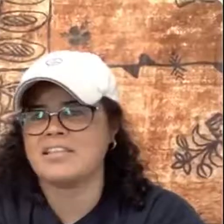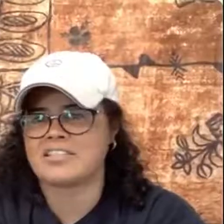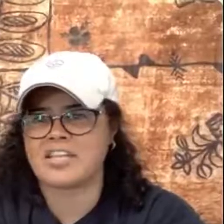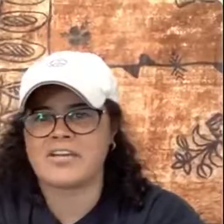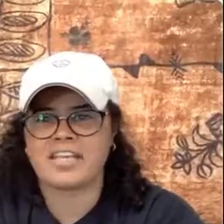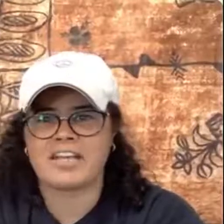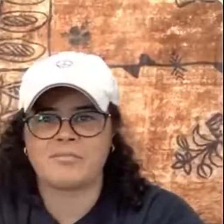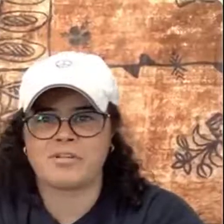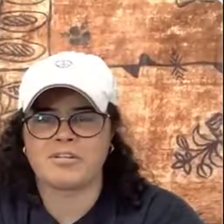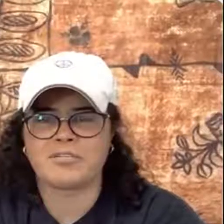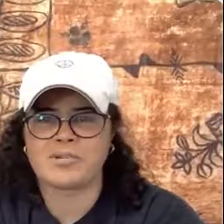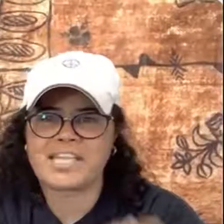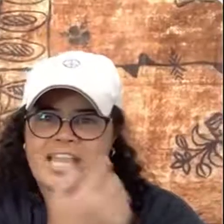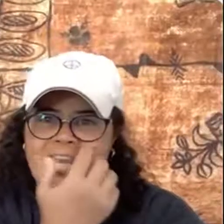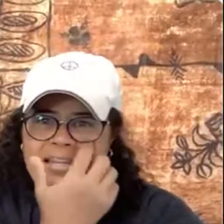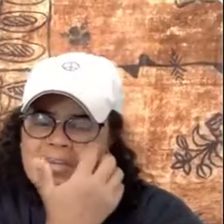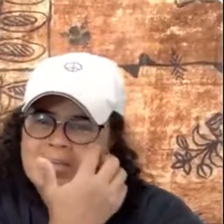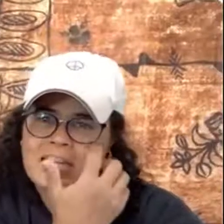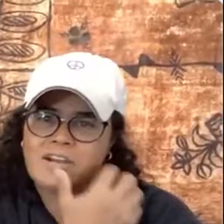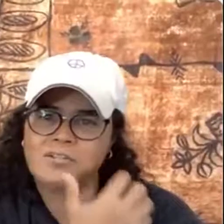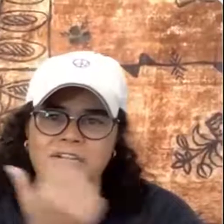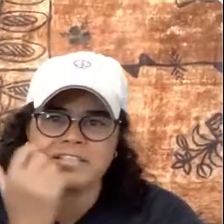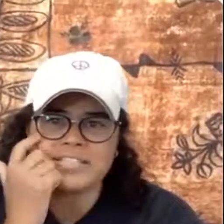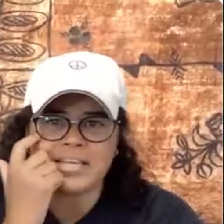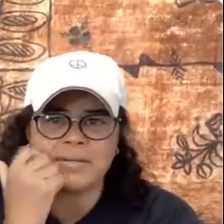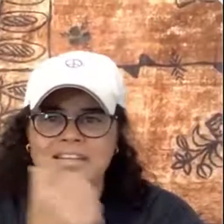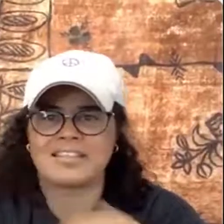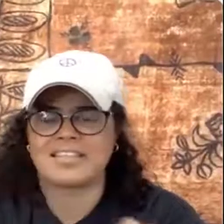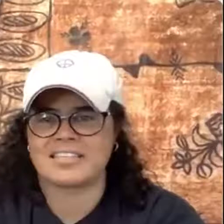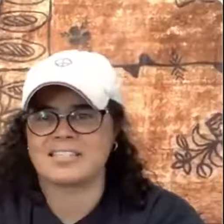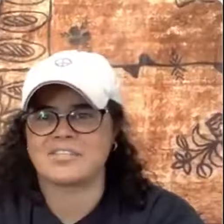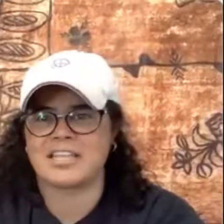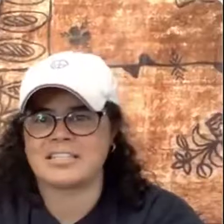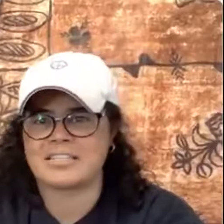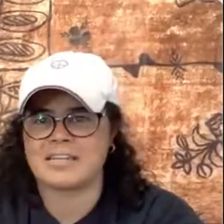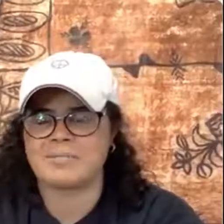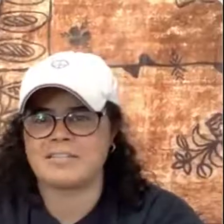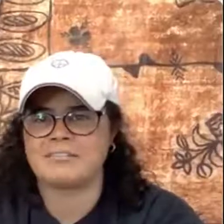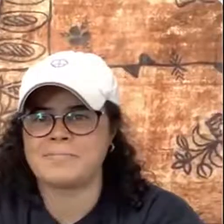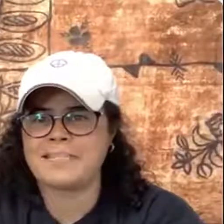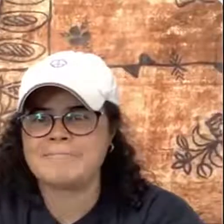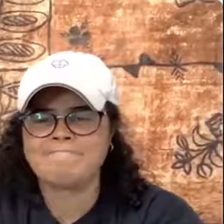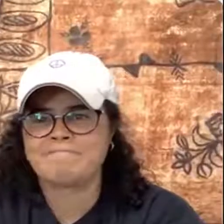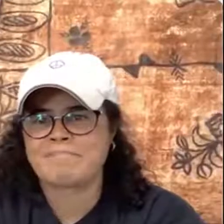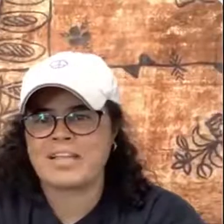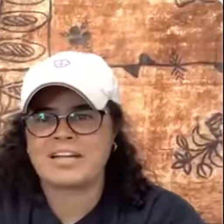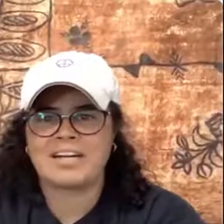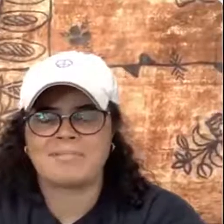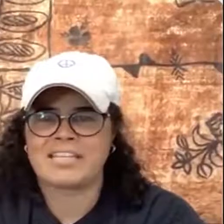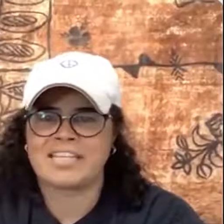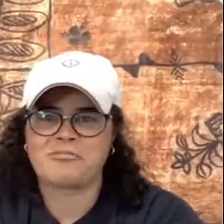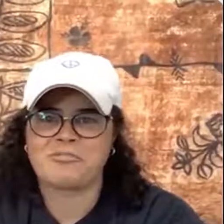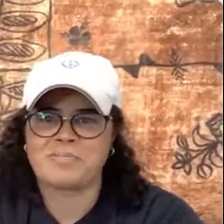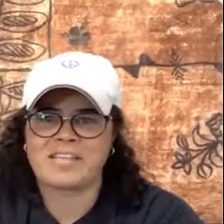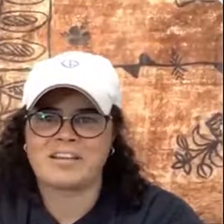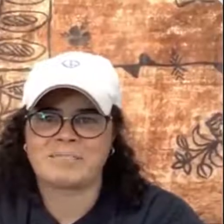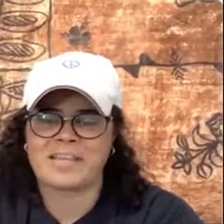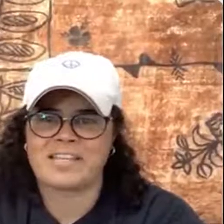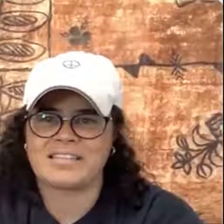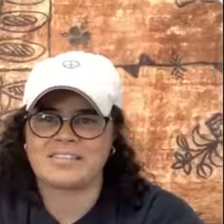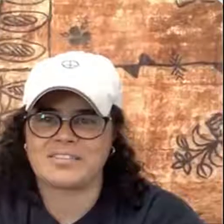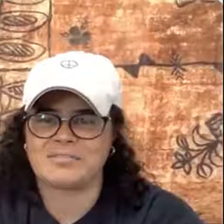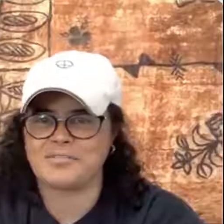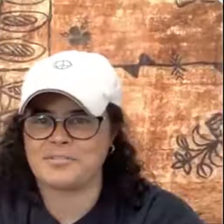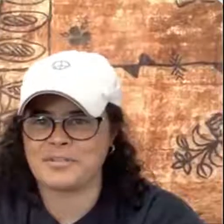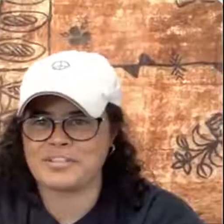months, just going out wherever we can. Now we're in summer, things have changed up a little bit. But again, we'll be going